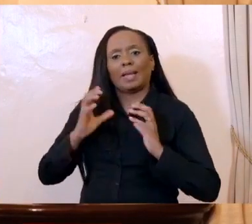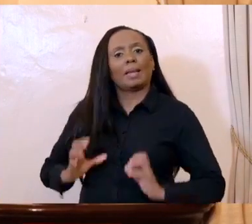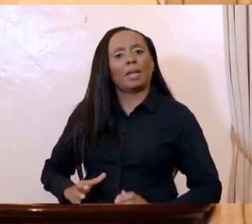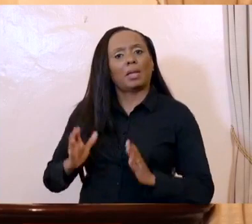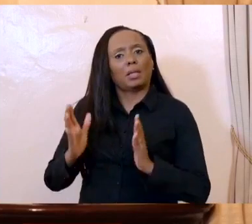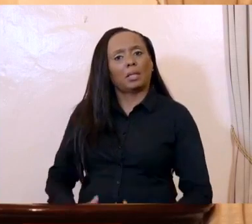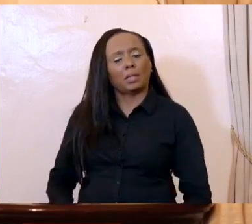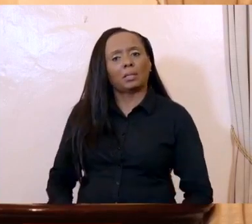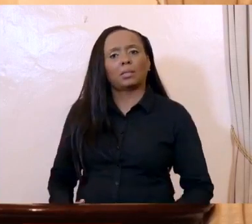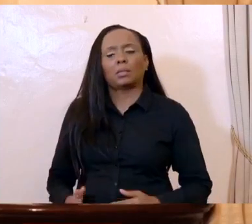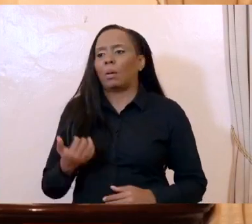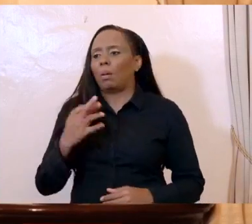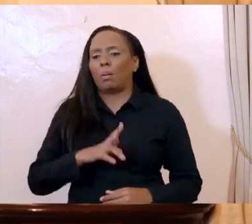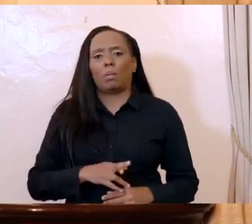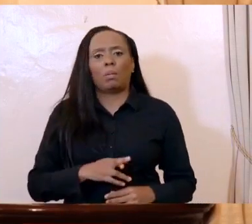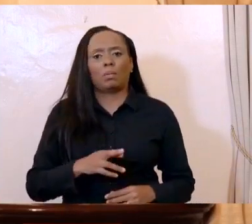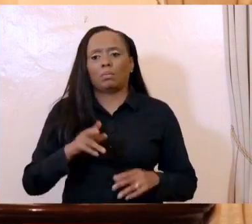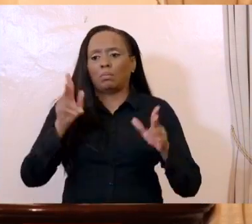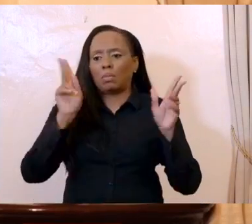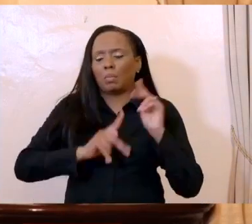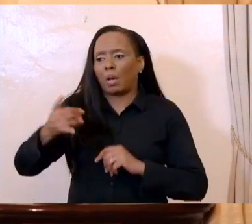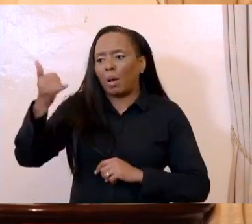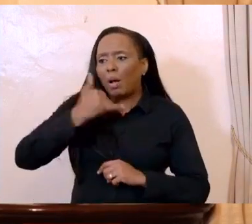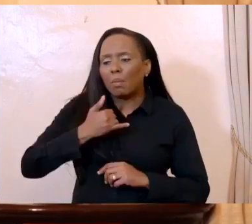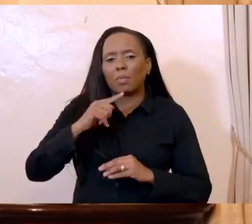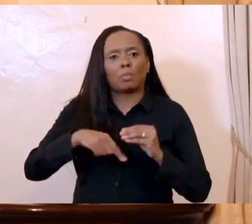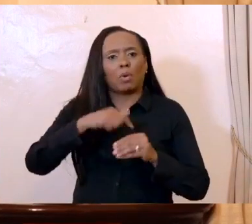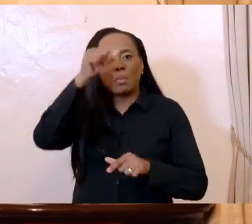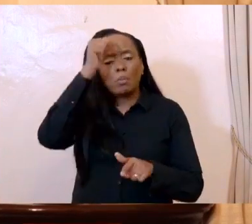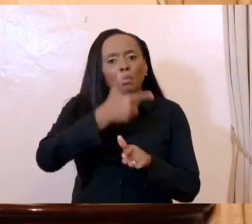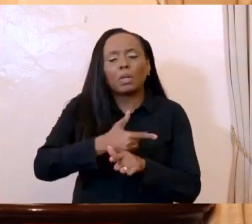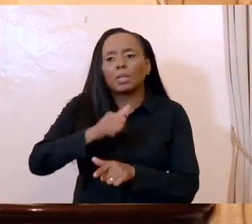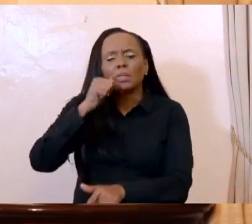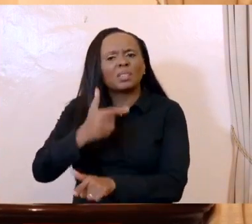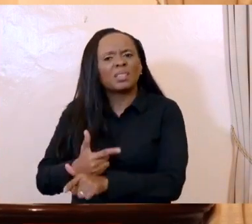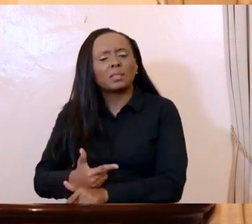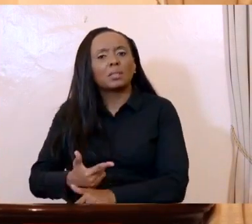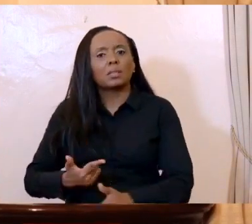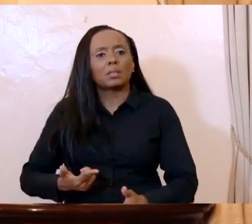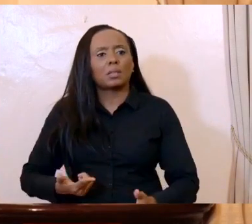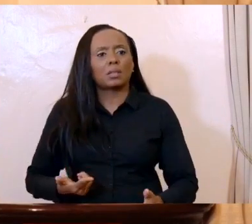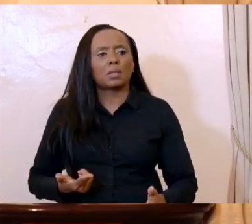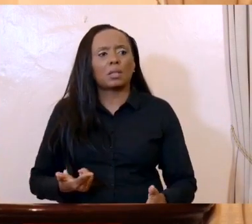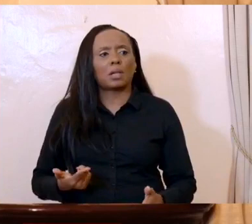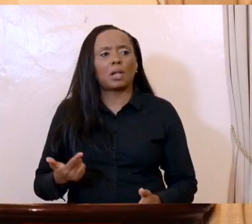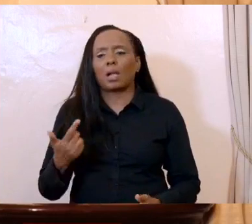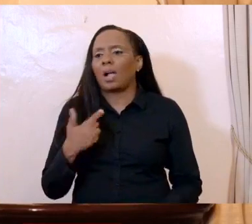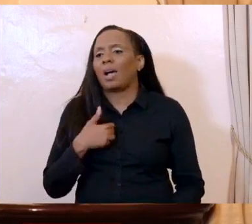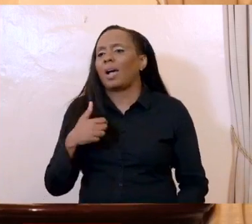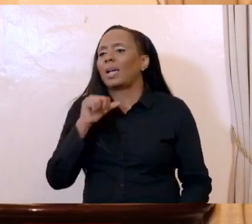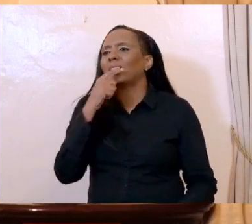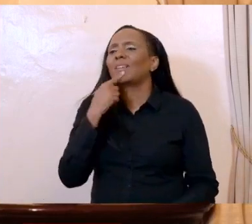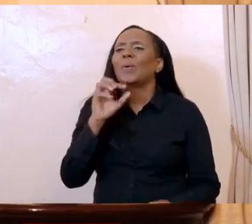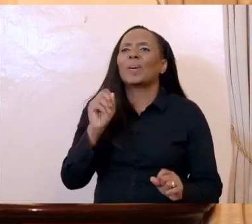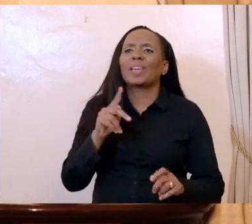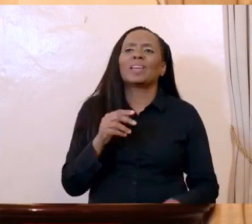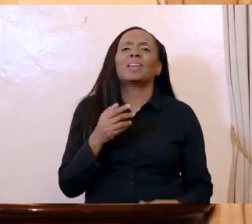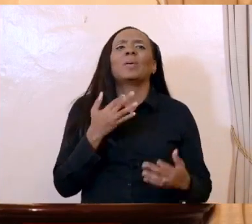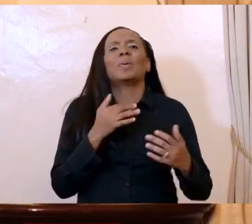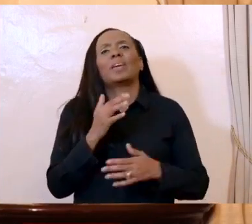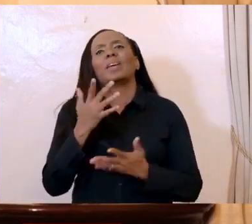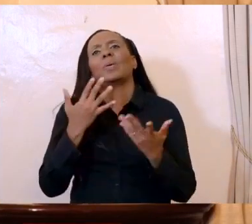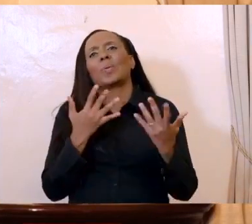condition of their brother or sister, I immediately, not put it down for later, I immediately forwarded that